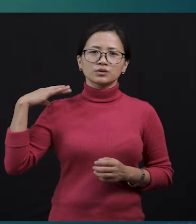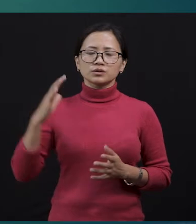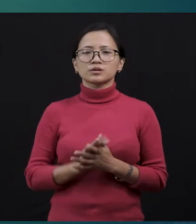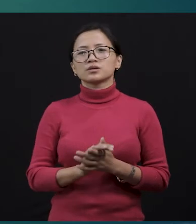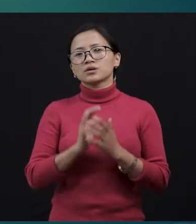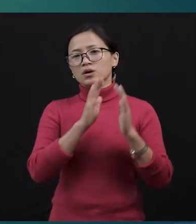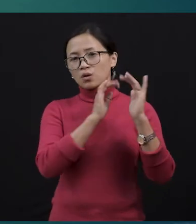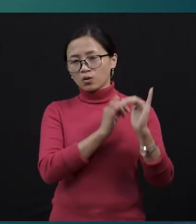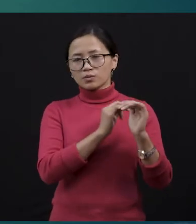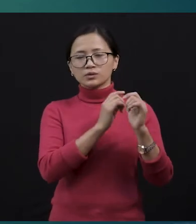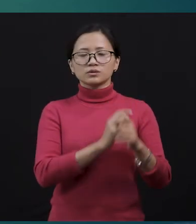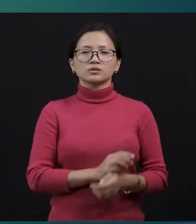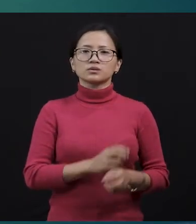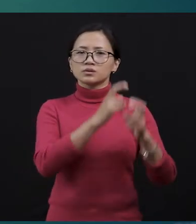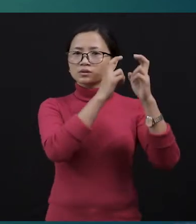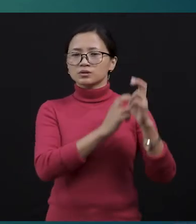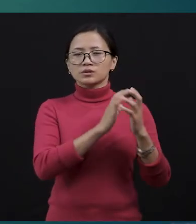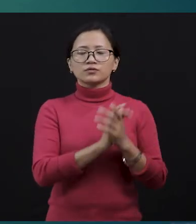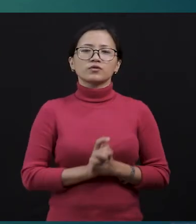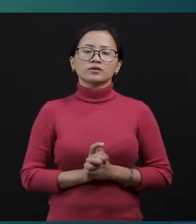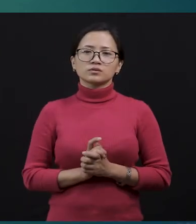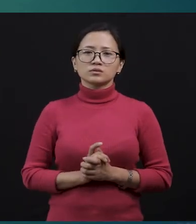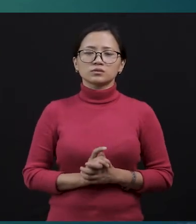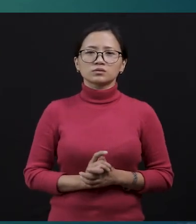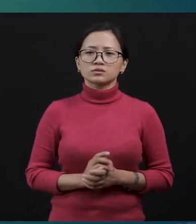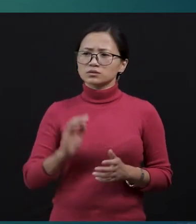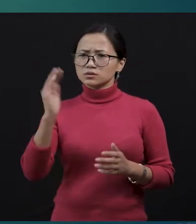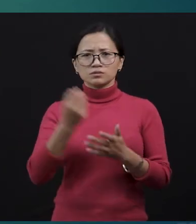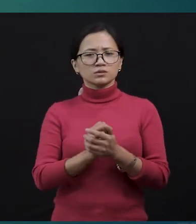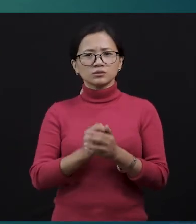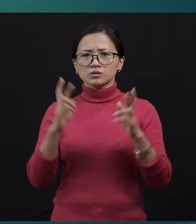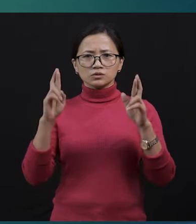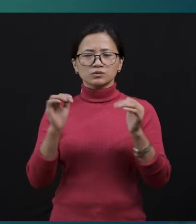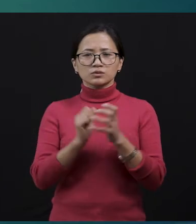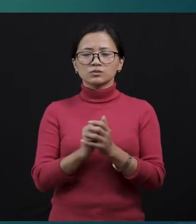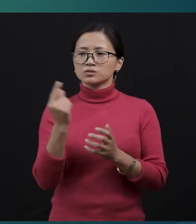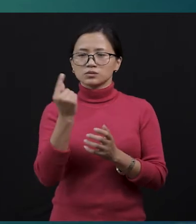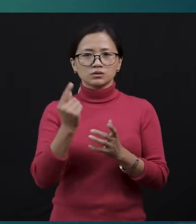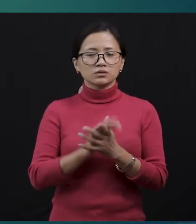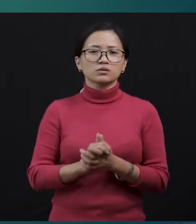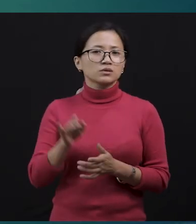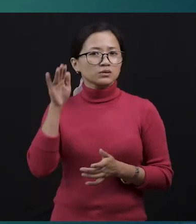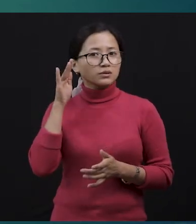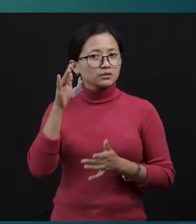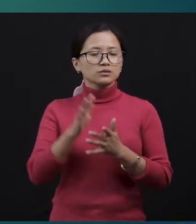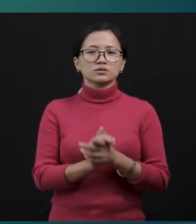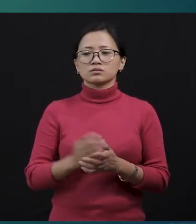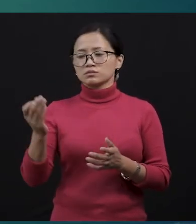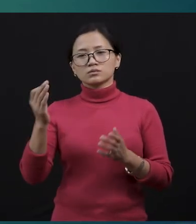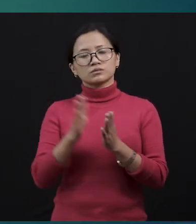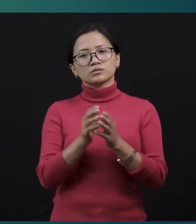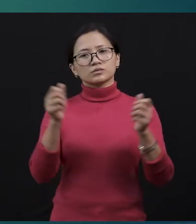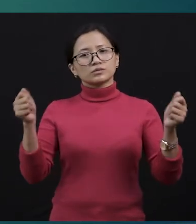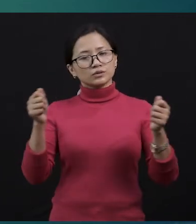hoping. We say fingers crossed sometimes, isn't it? And so they were just waiting and hoping to hear news that the people